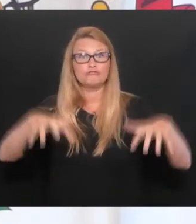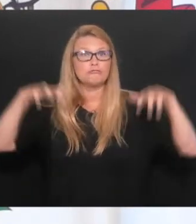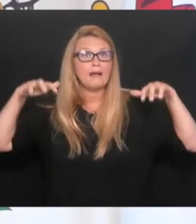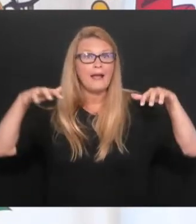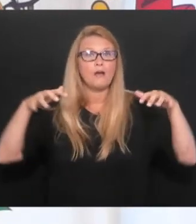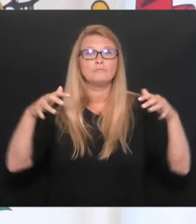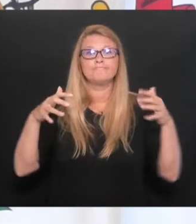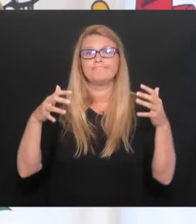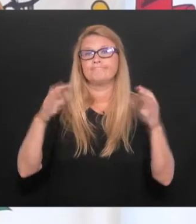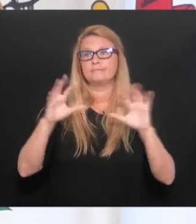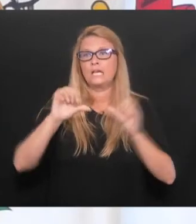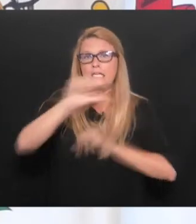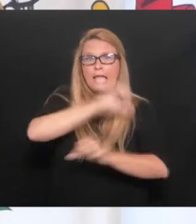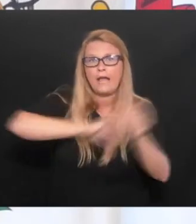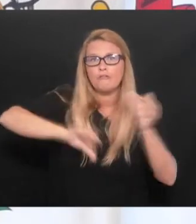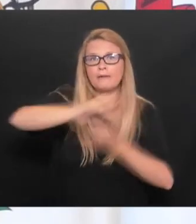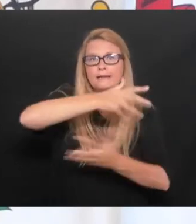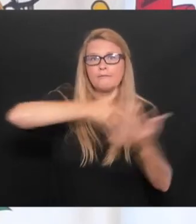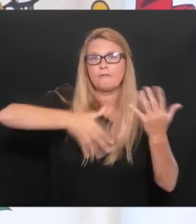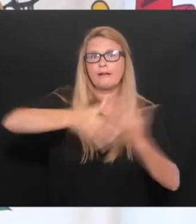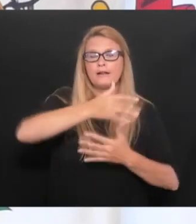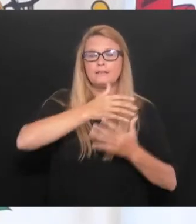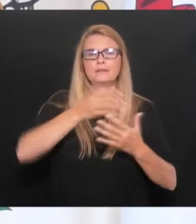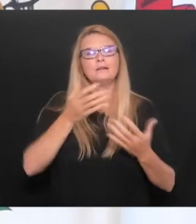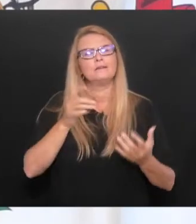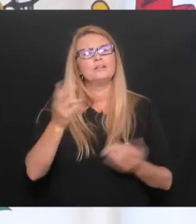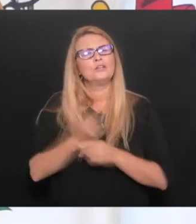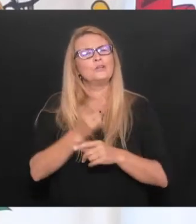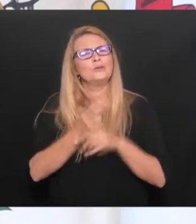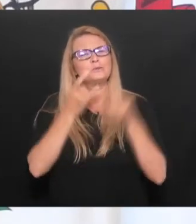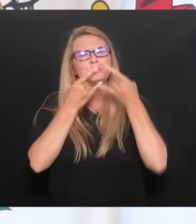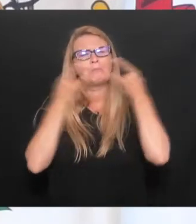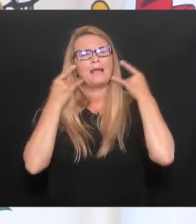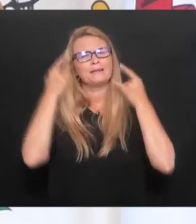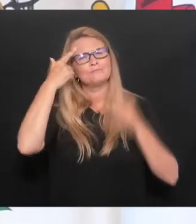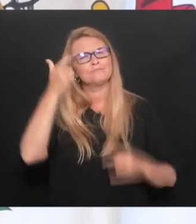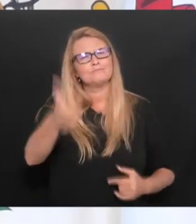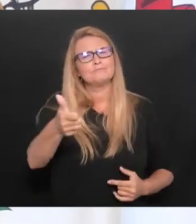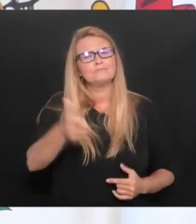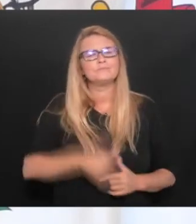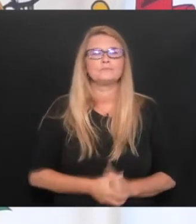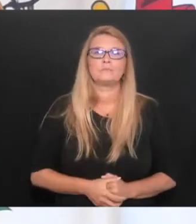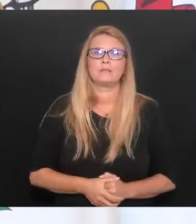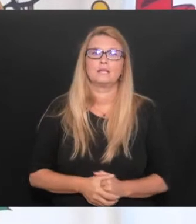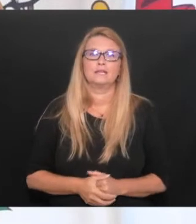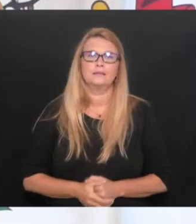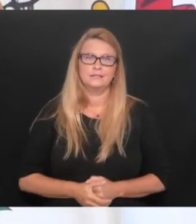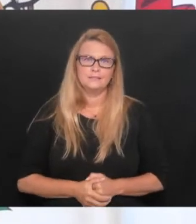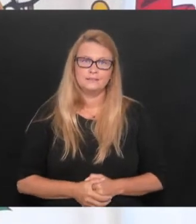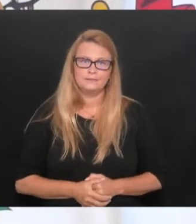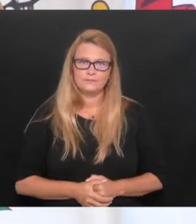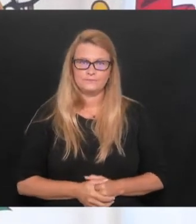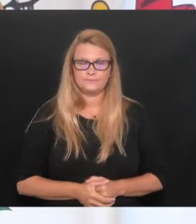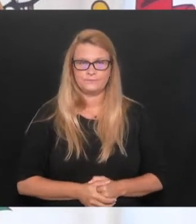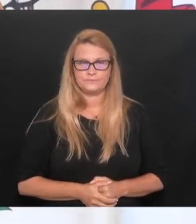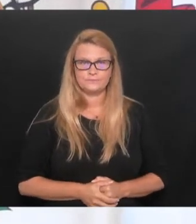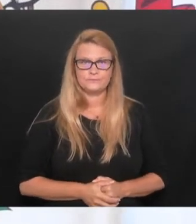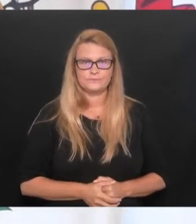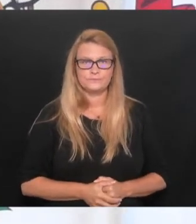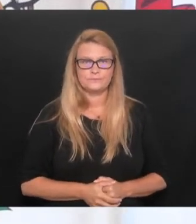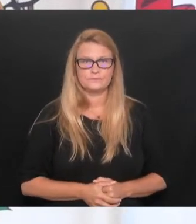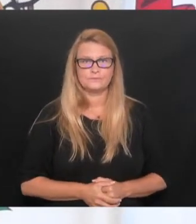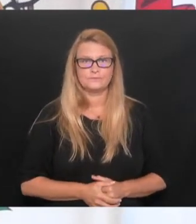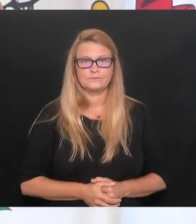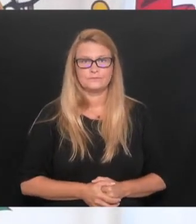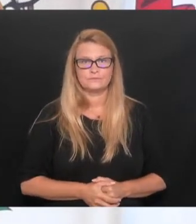gathering, you may want to think about wearing a mask. But let me just say this. Now think about this just a